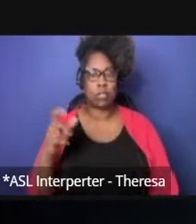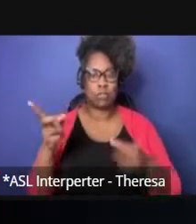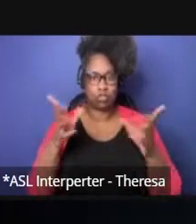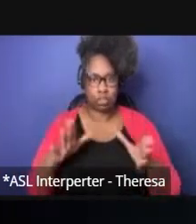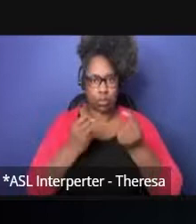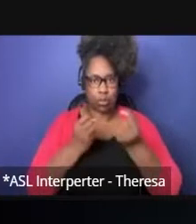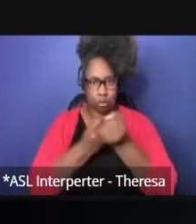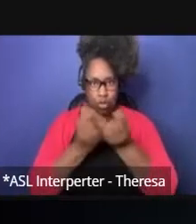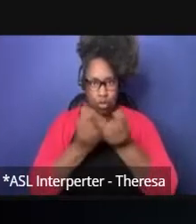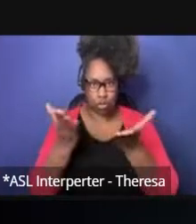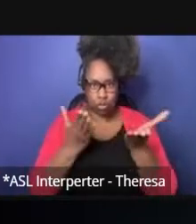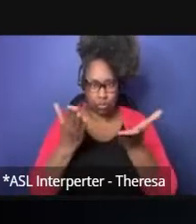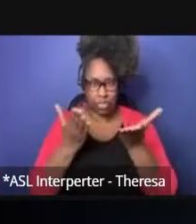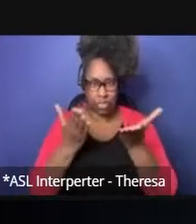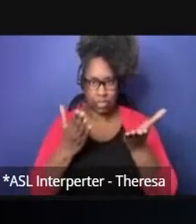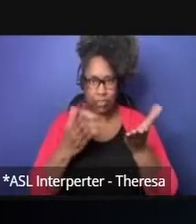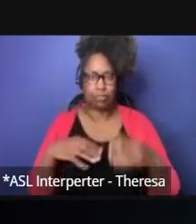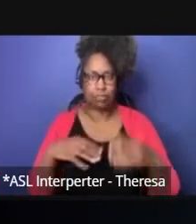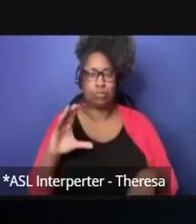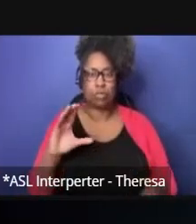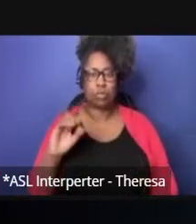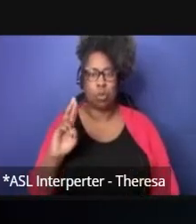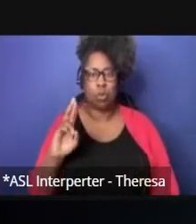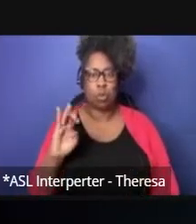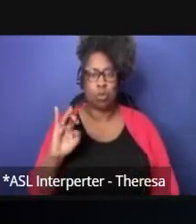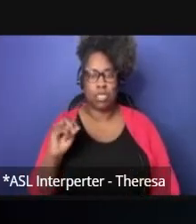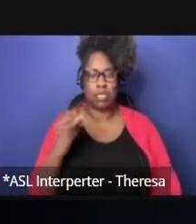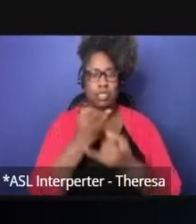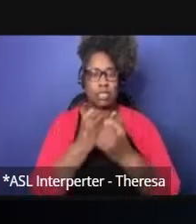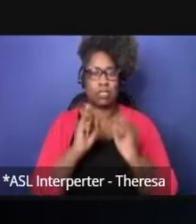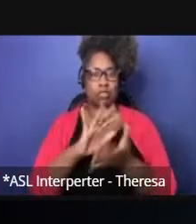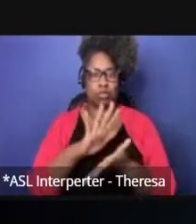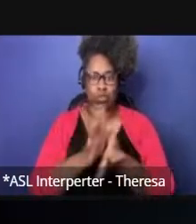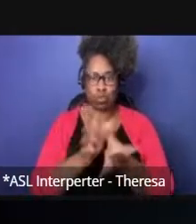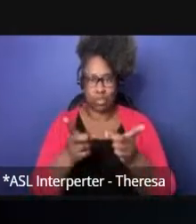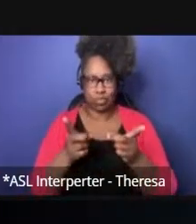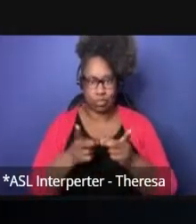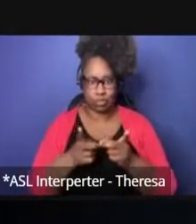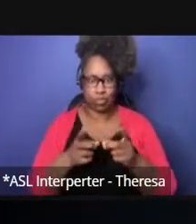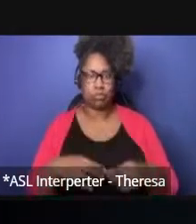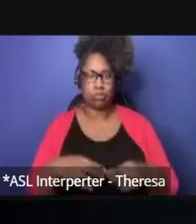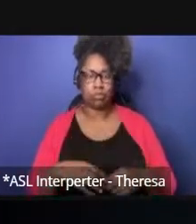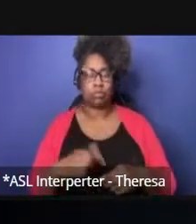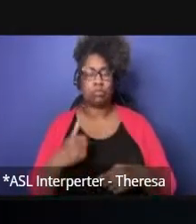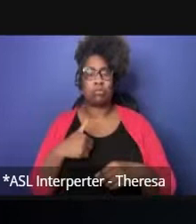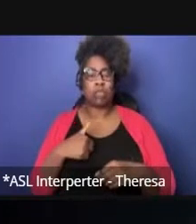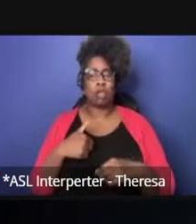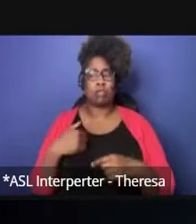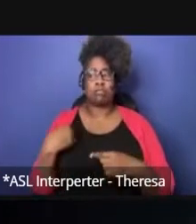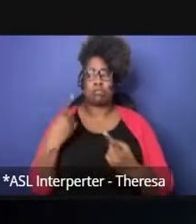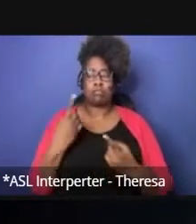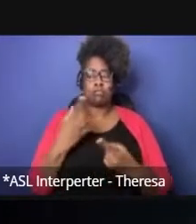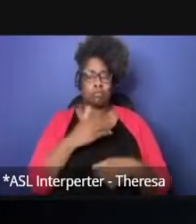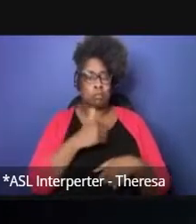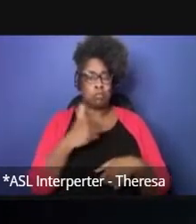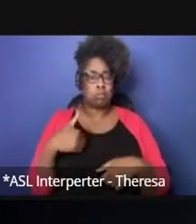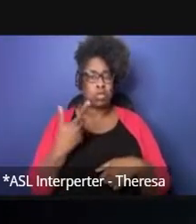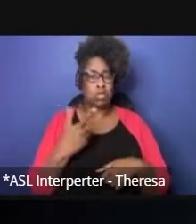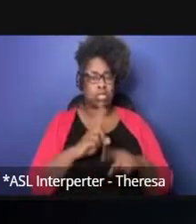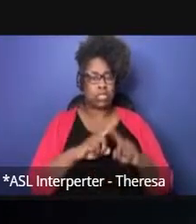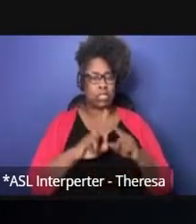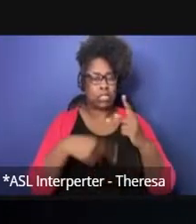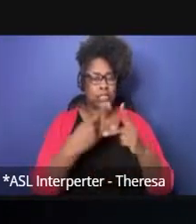in the Corbyn Independent School District. And I've been a member of different types